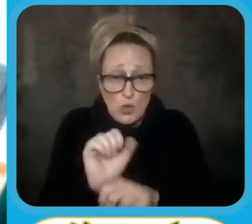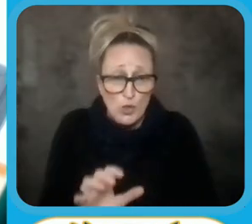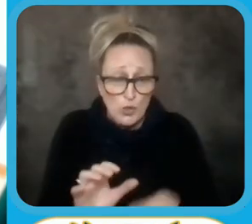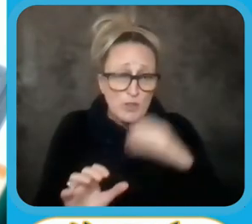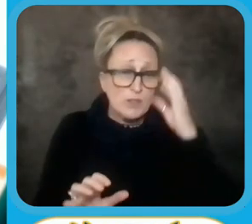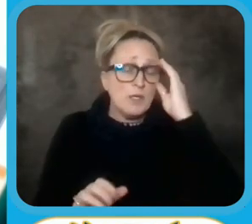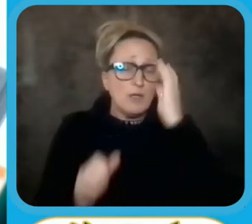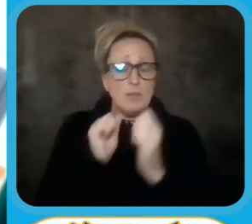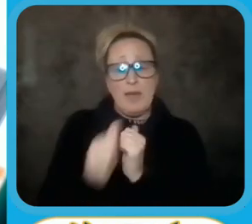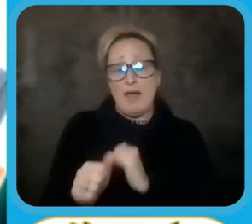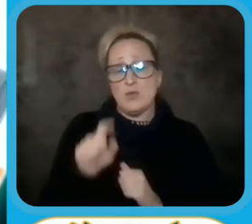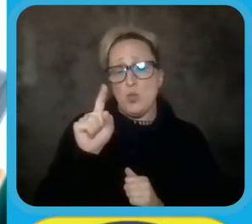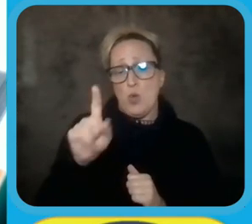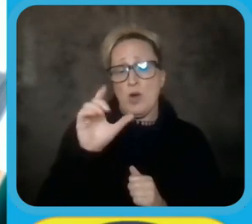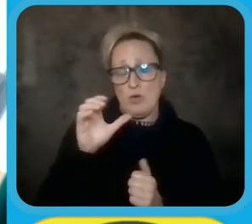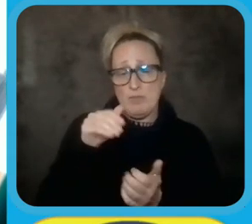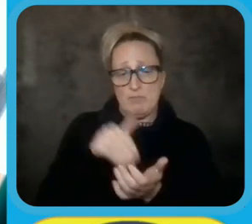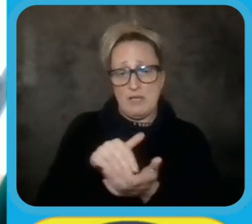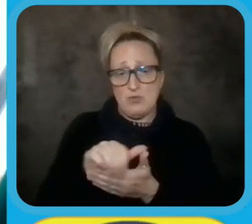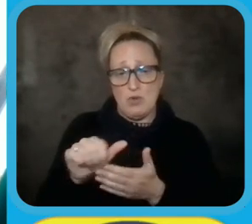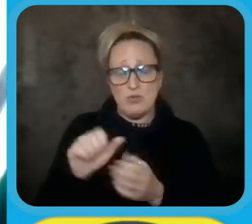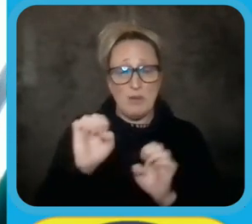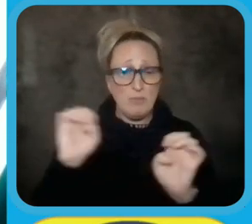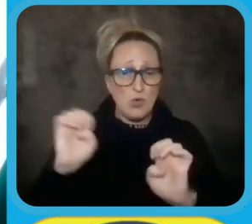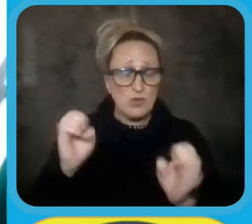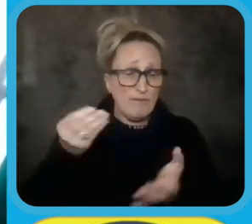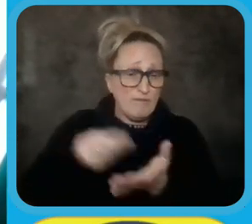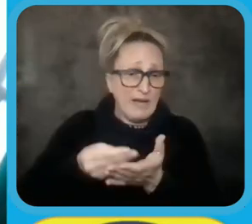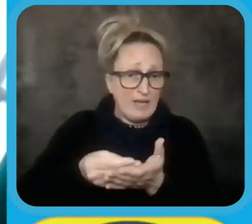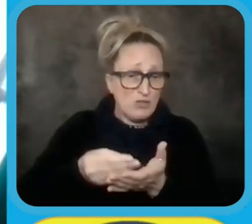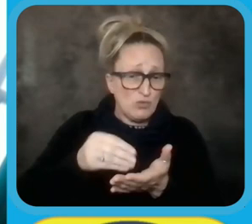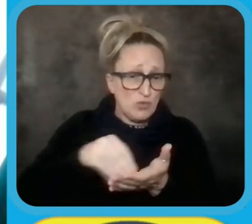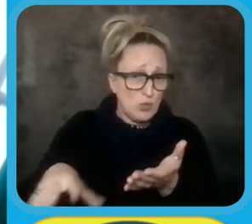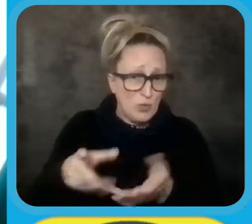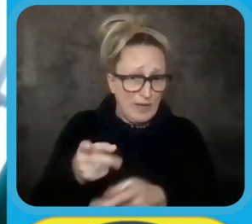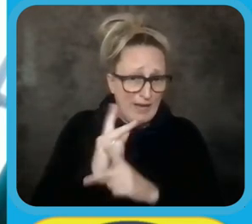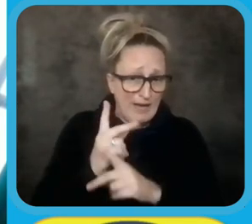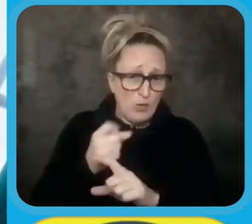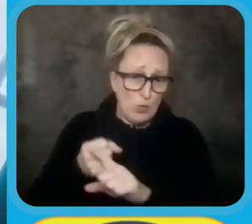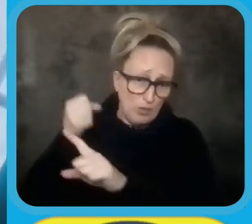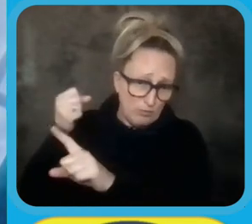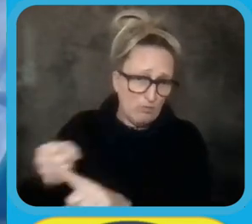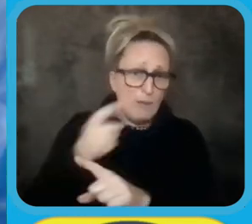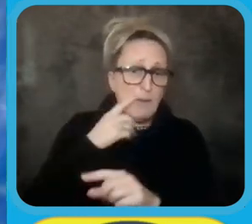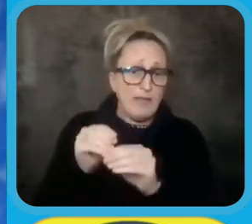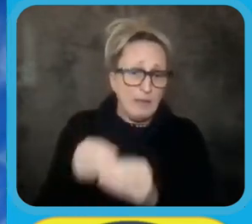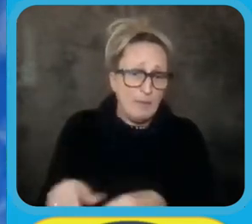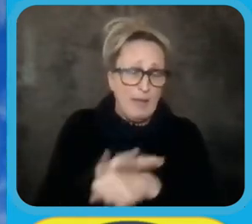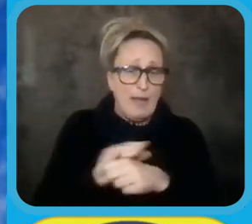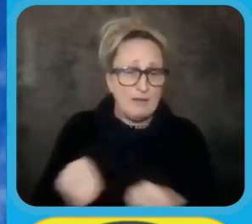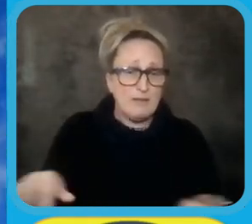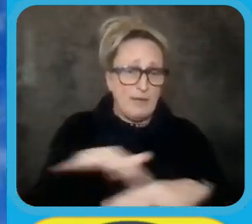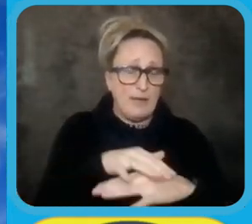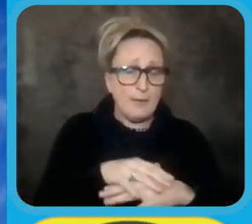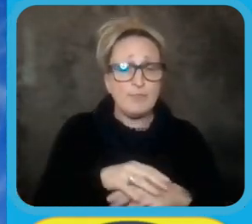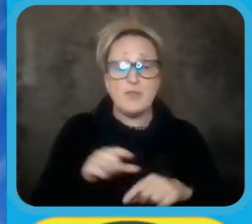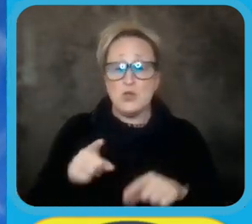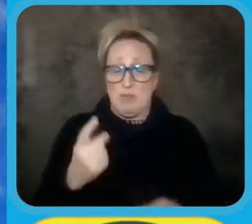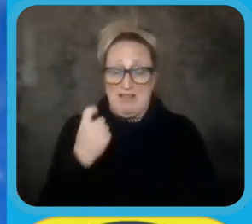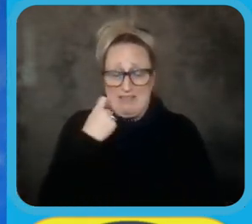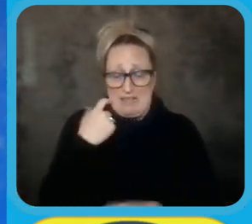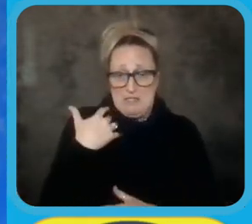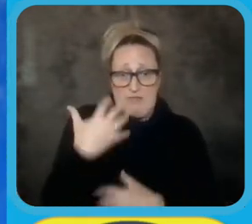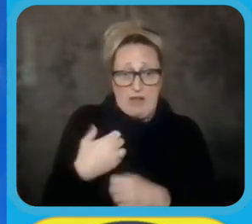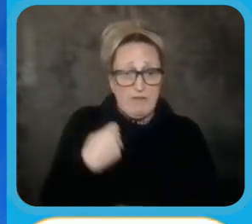passed $100 million in emergency financial aid to students impacted by the pandemic. During my last 5 years